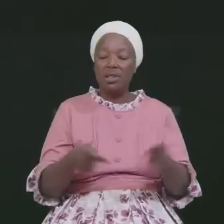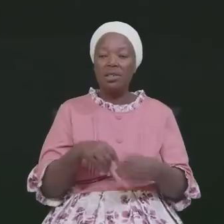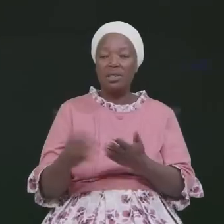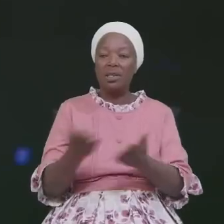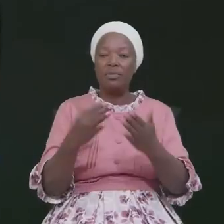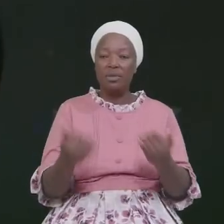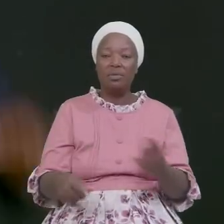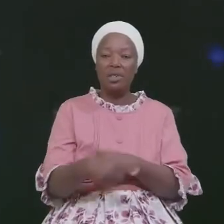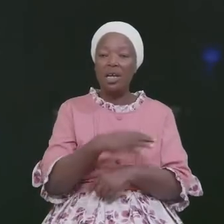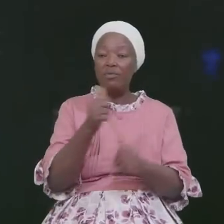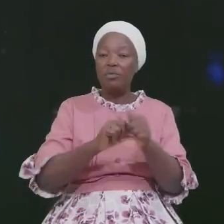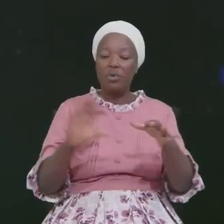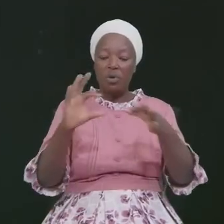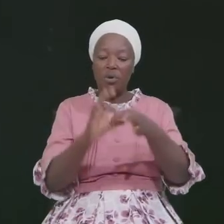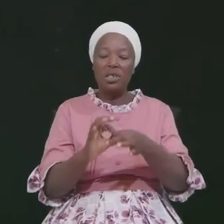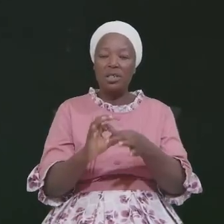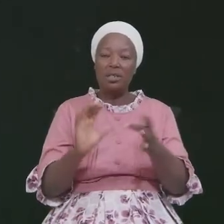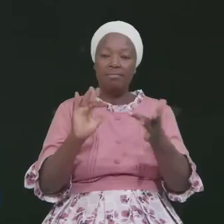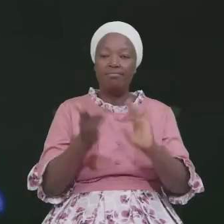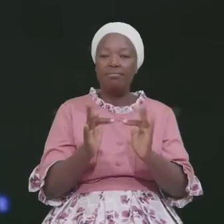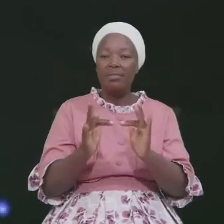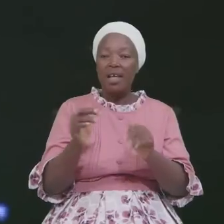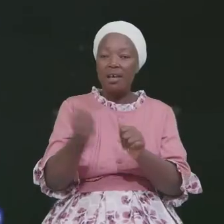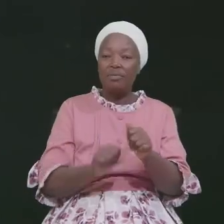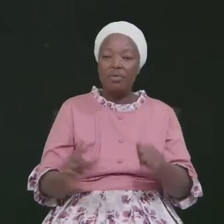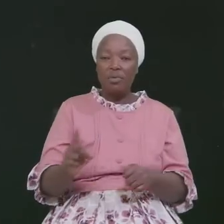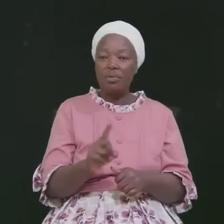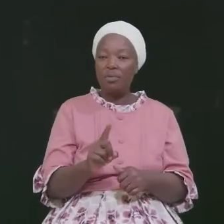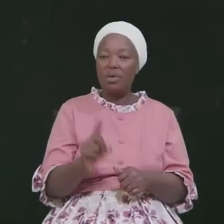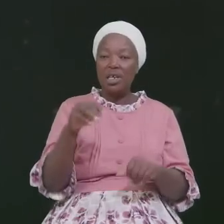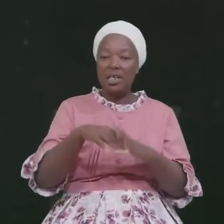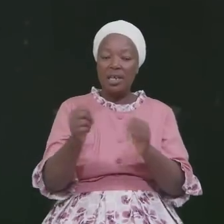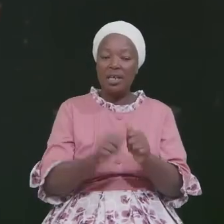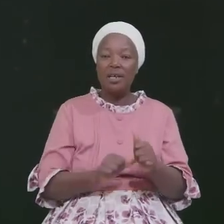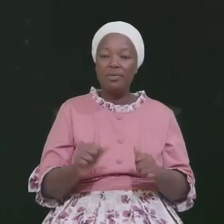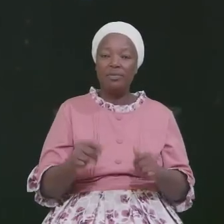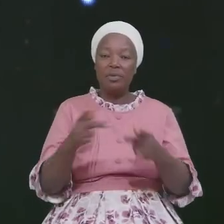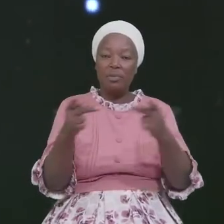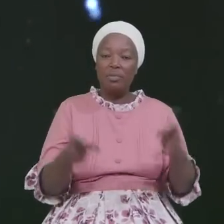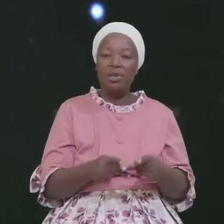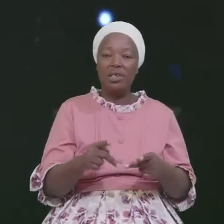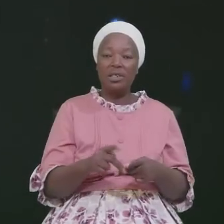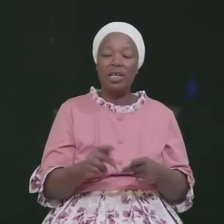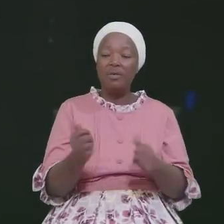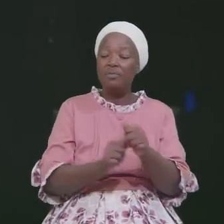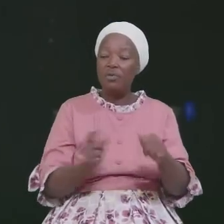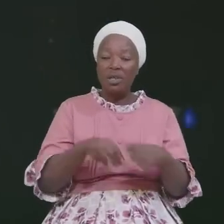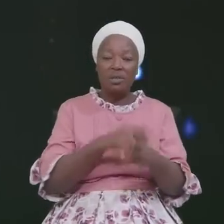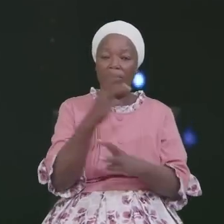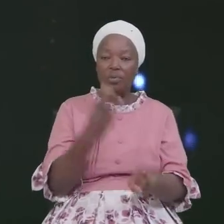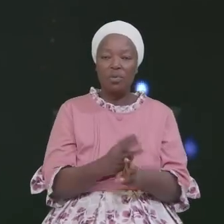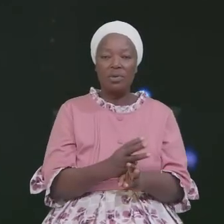everyone connected online, everyone in every congregation all over the